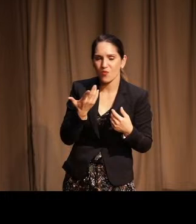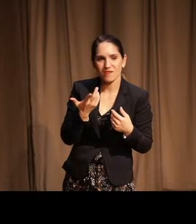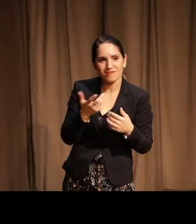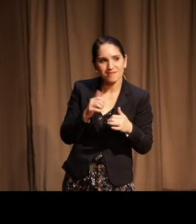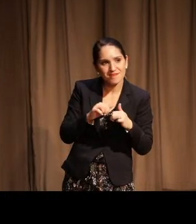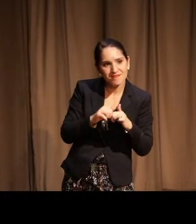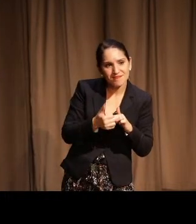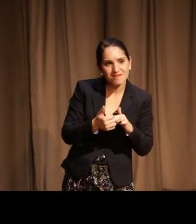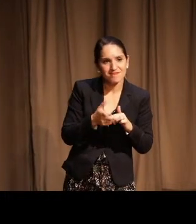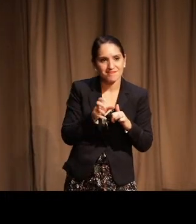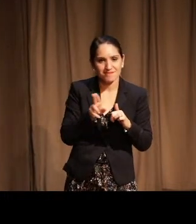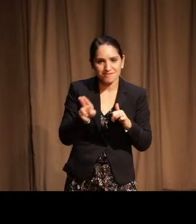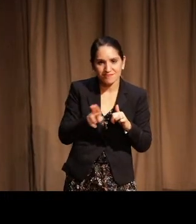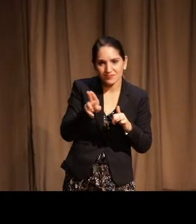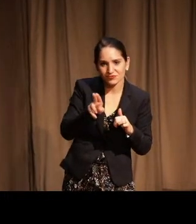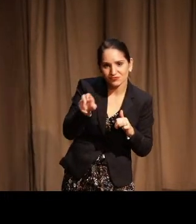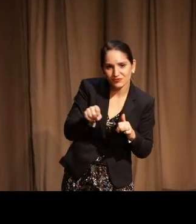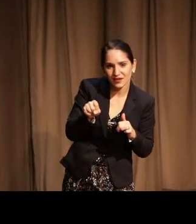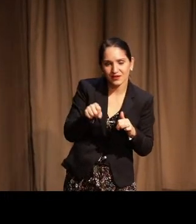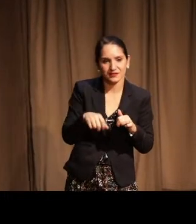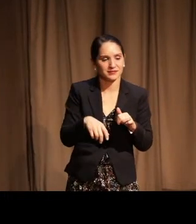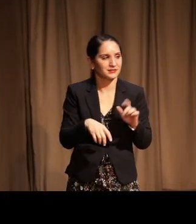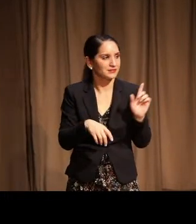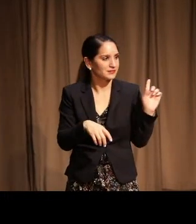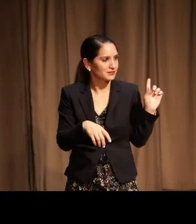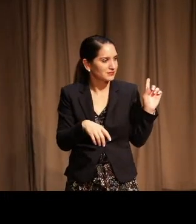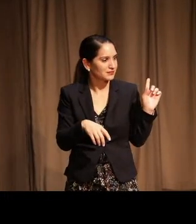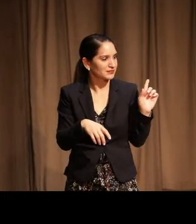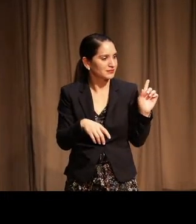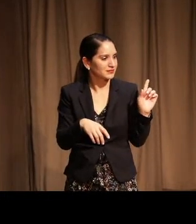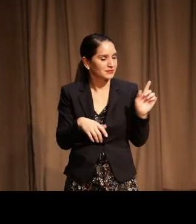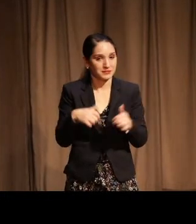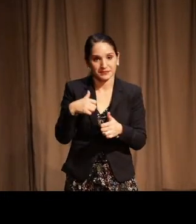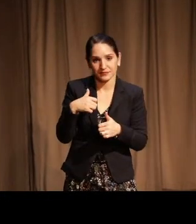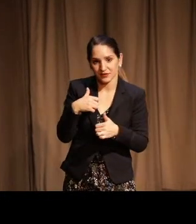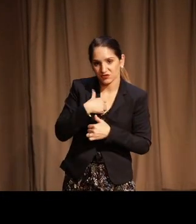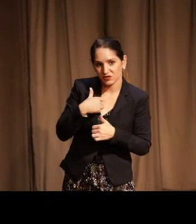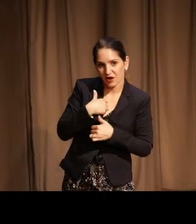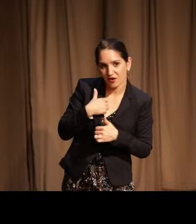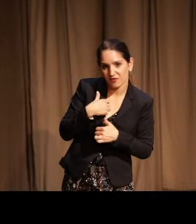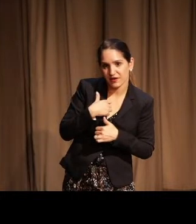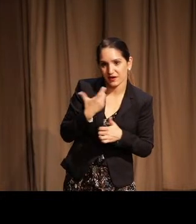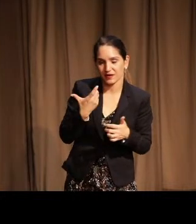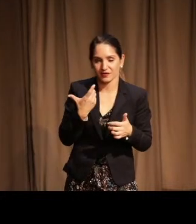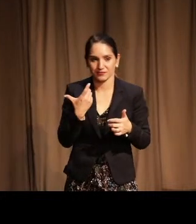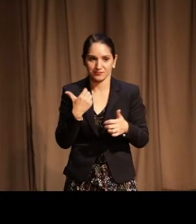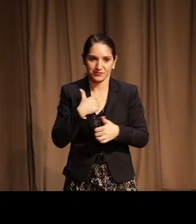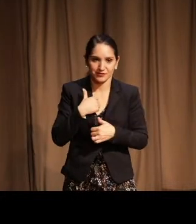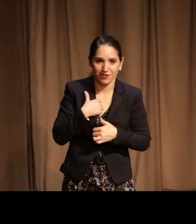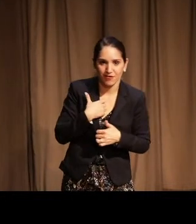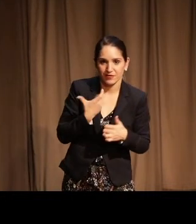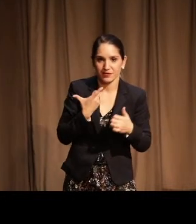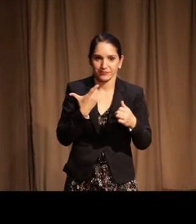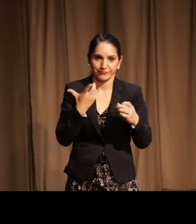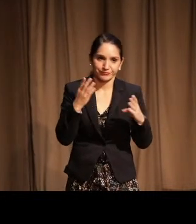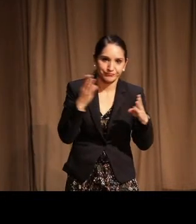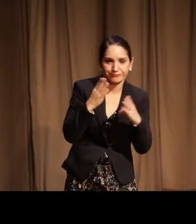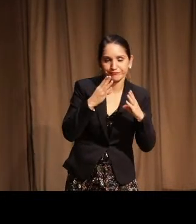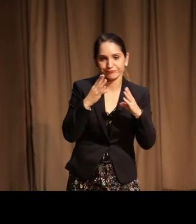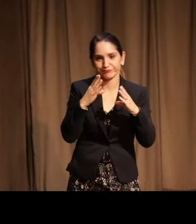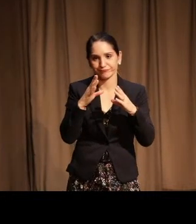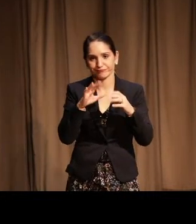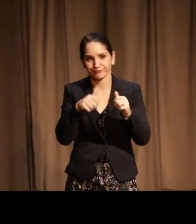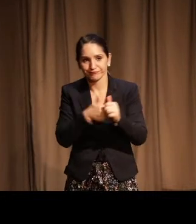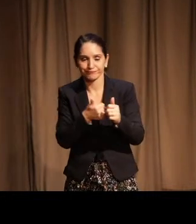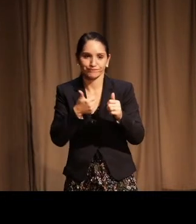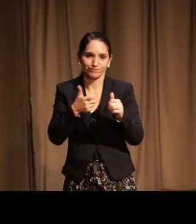was the United States who finances the military repression in Brazil and in Latin America as a whole,